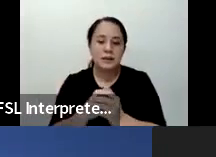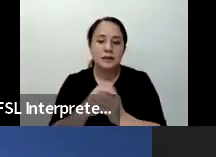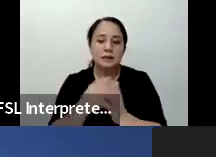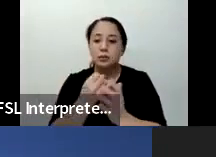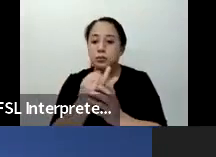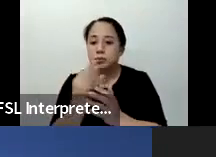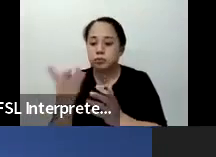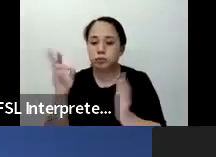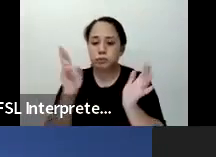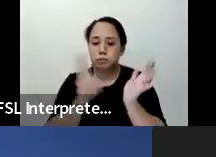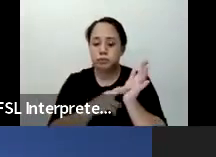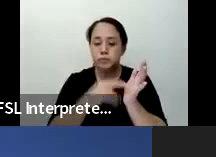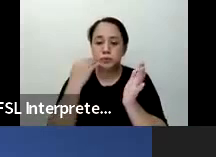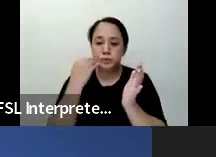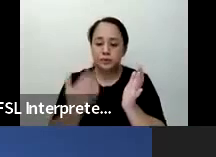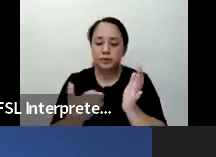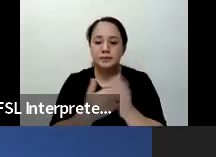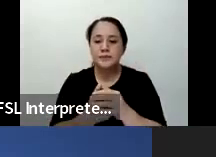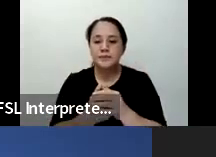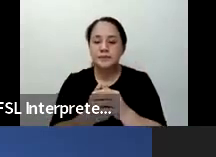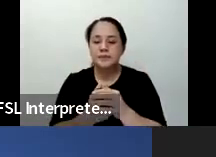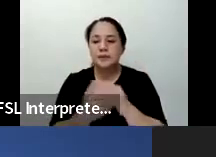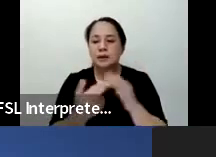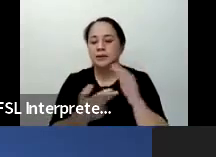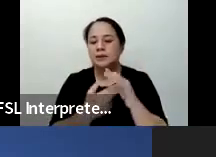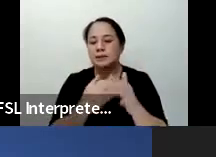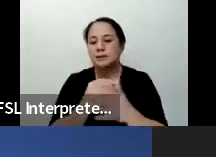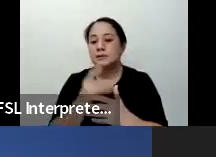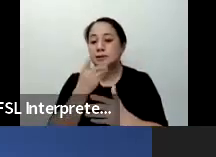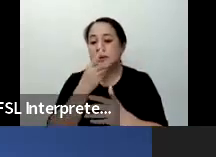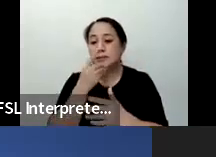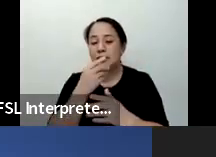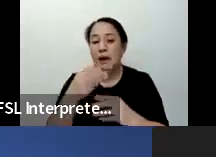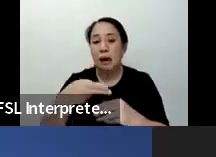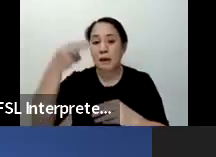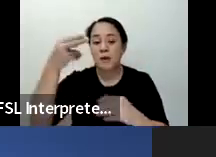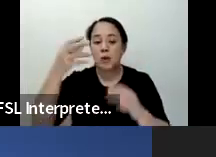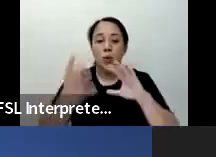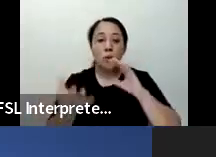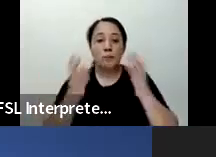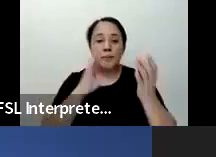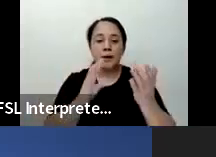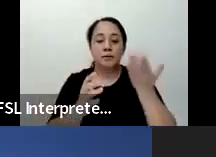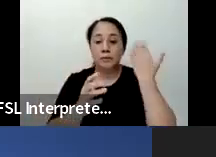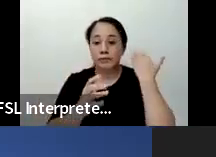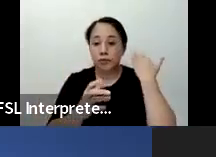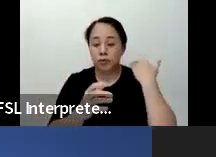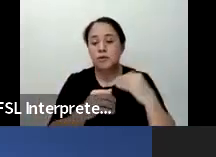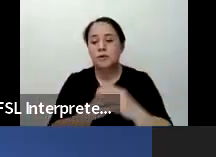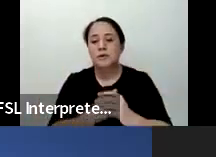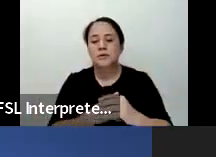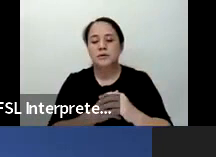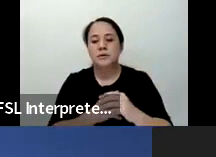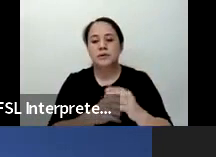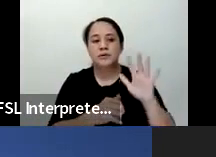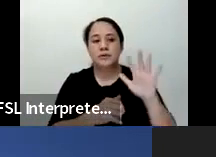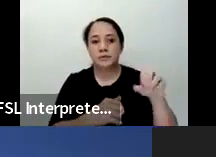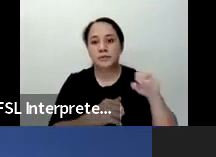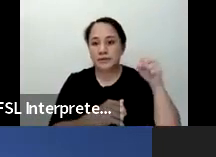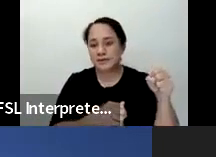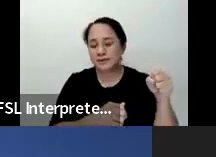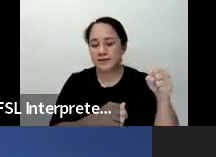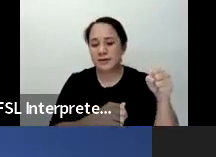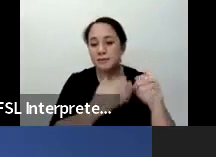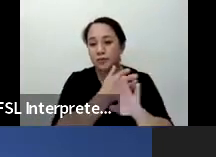of registered deaths for under diabetes mellitus is higher compared to the past 5 years prior